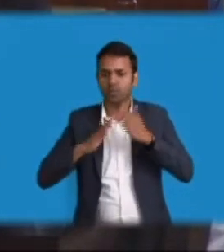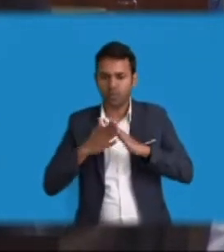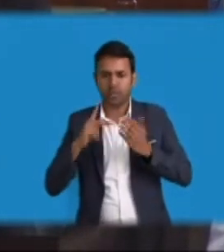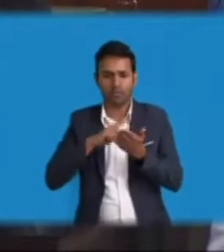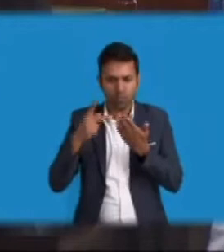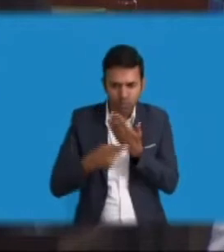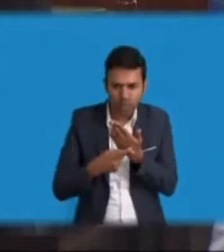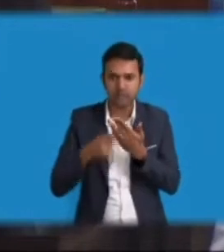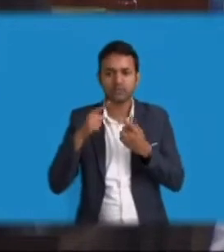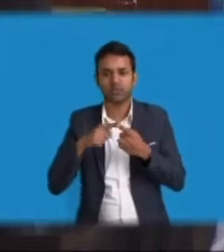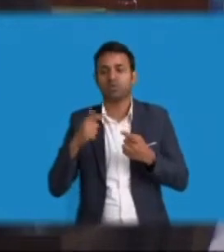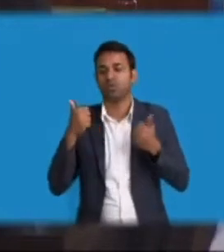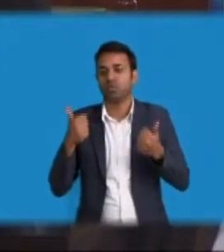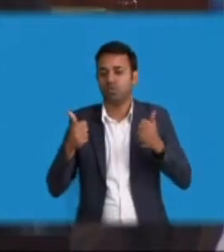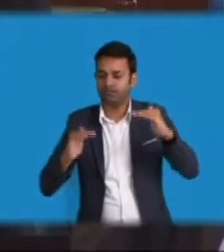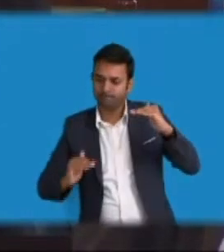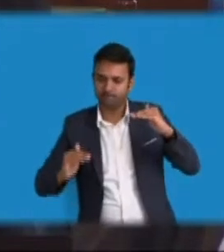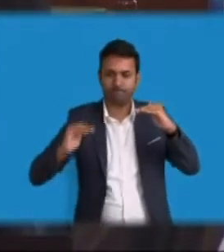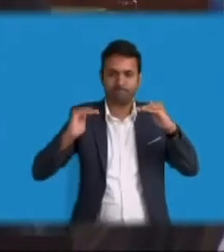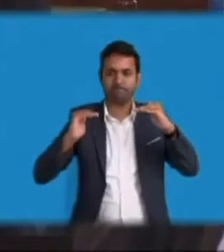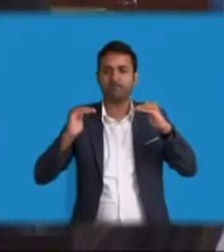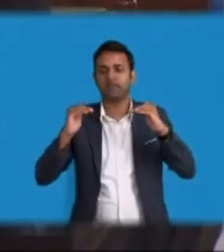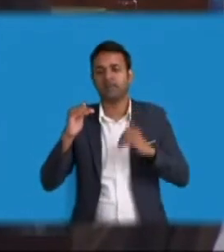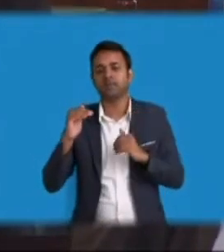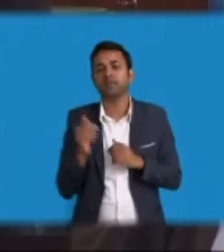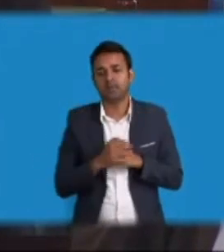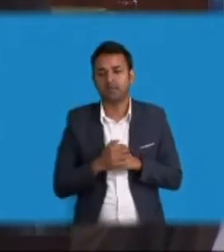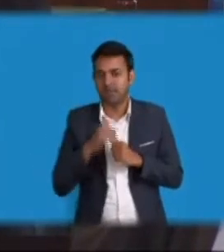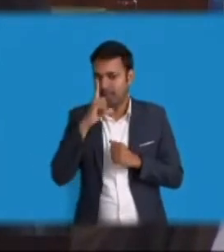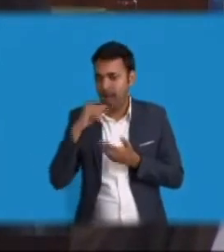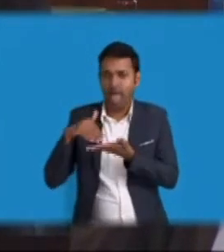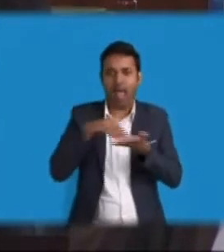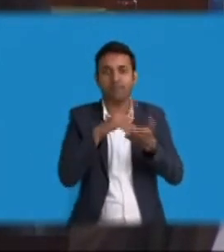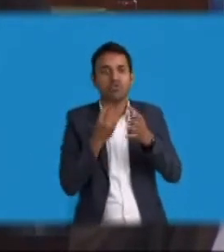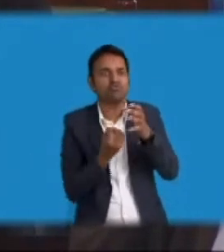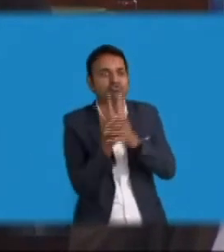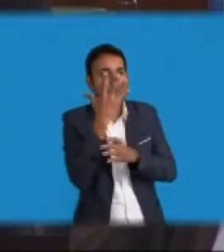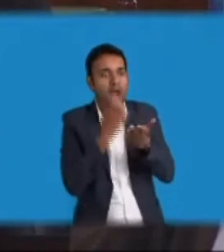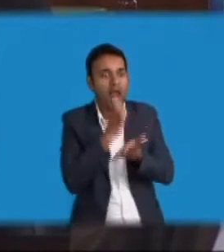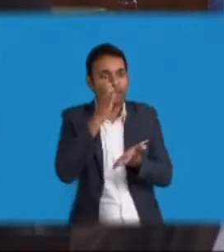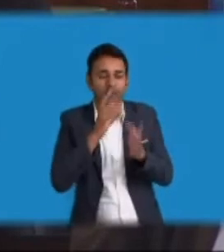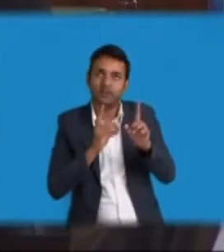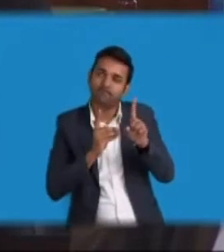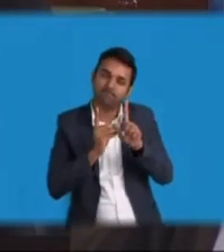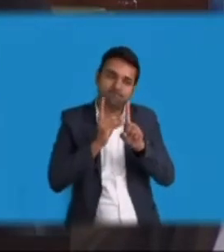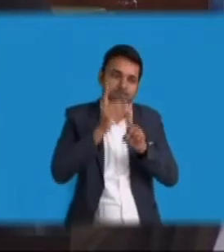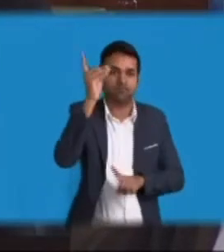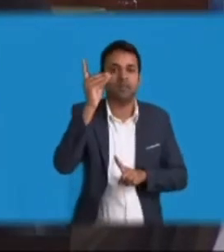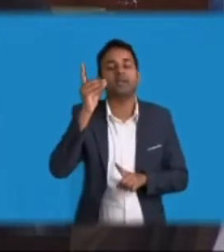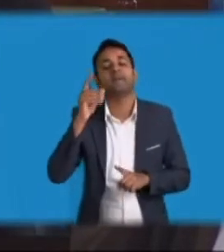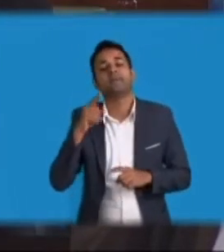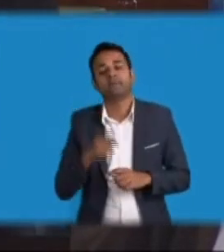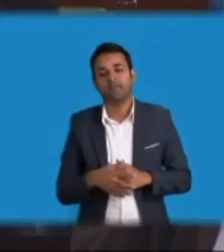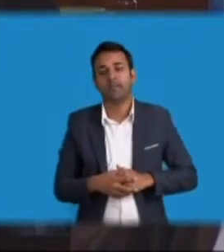uplift to the local economy. Madam Speaker, through these carnivals, there will be mass awareness program for all the Fijians on climate